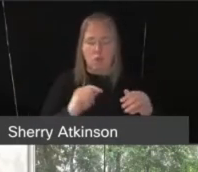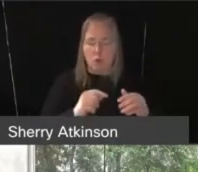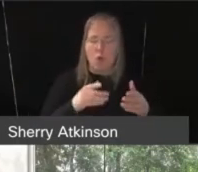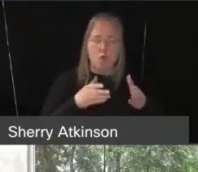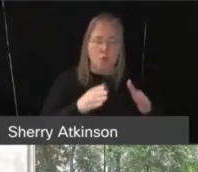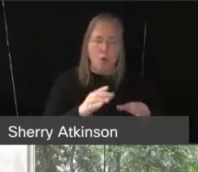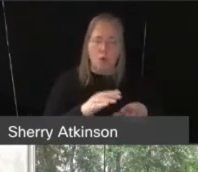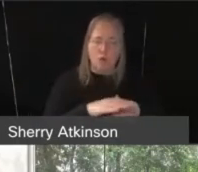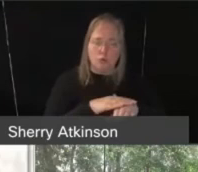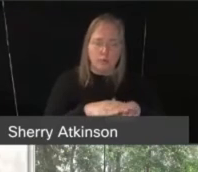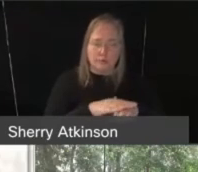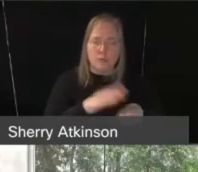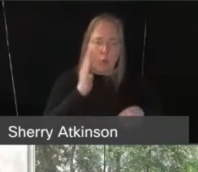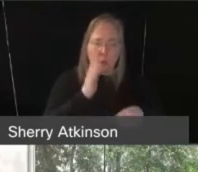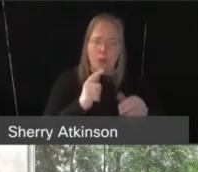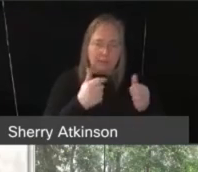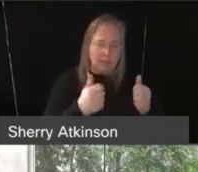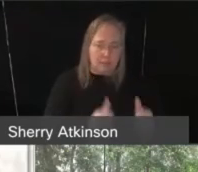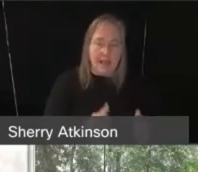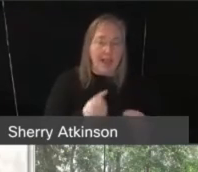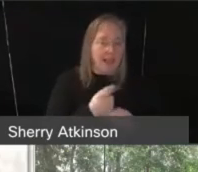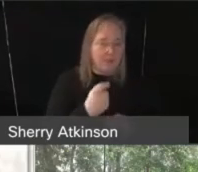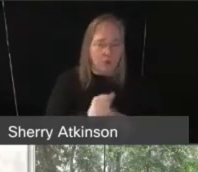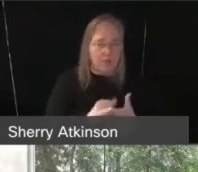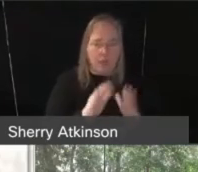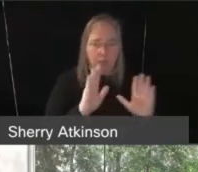don't do some kind of treatment on them.